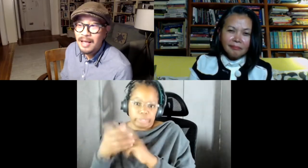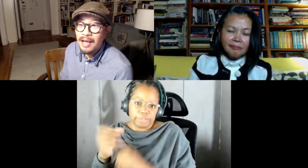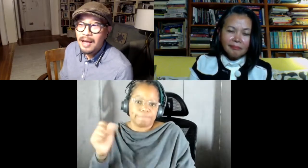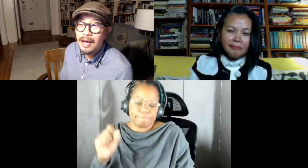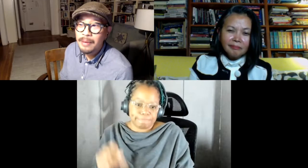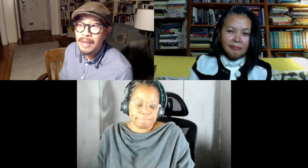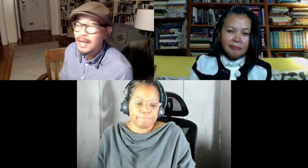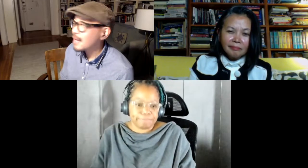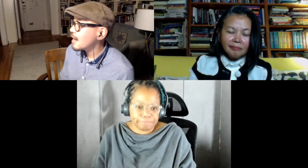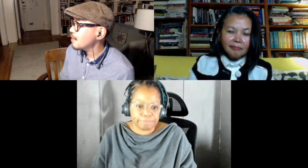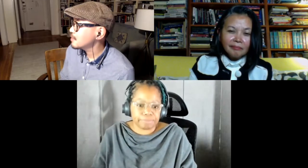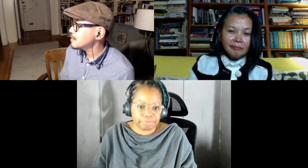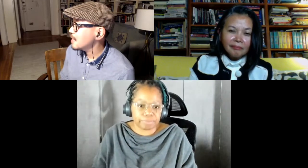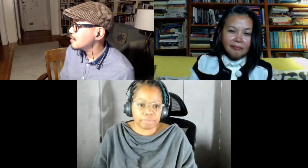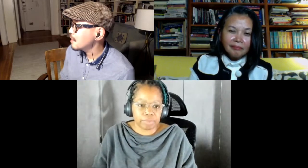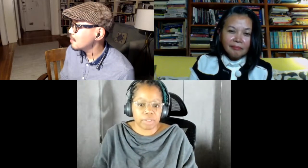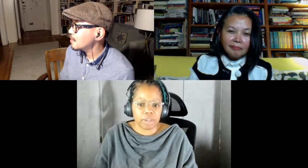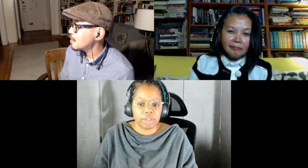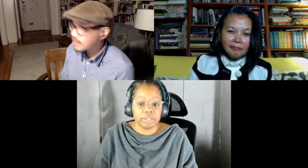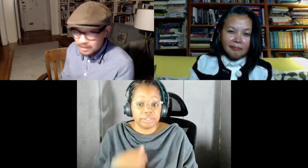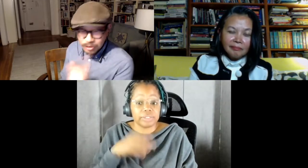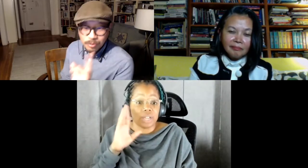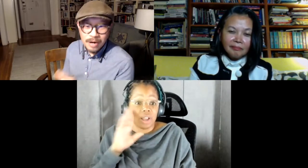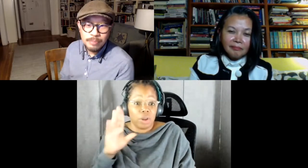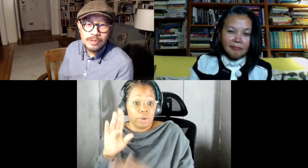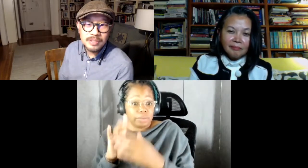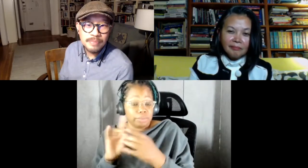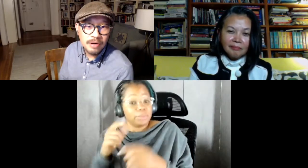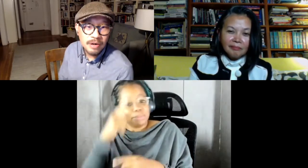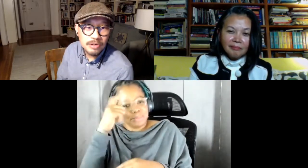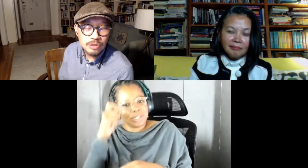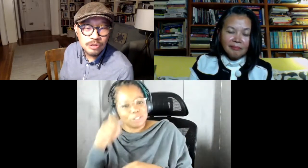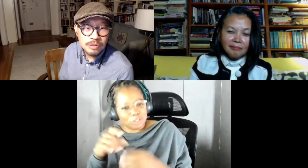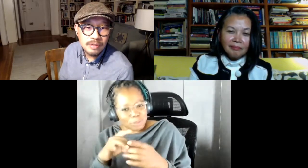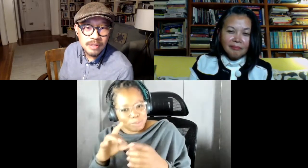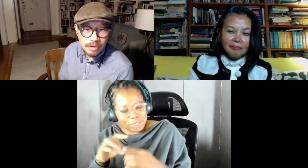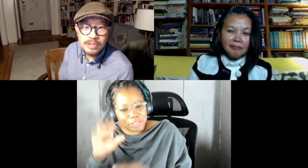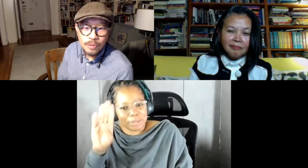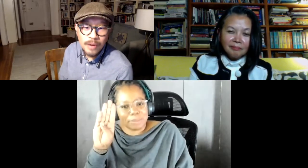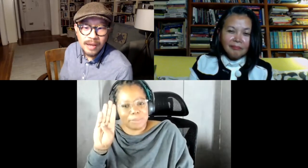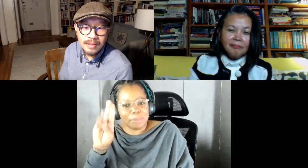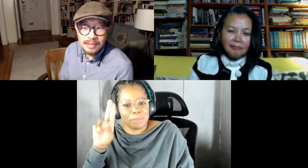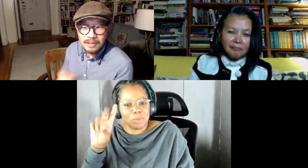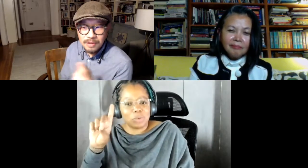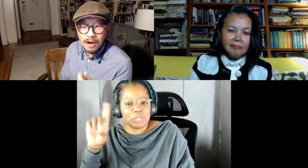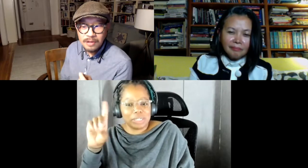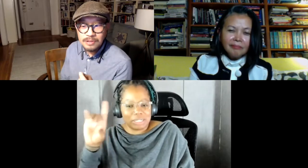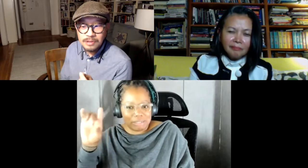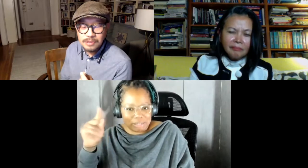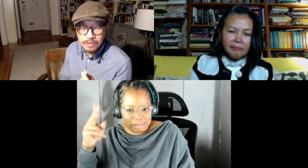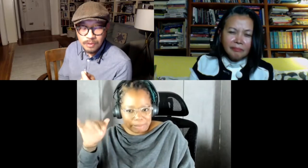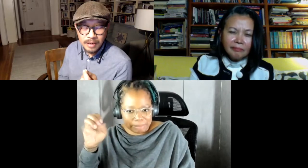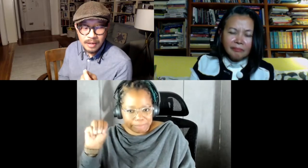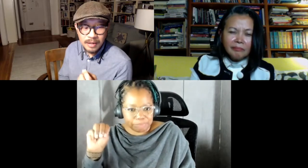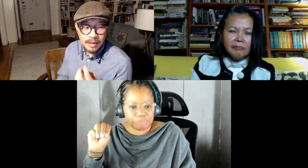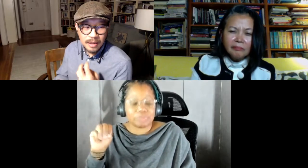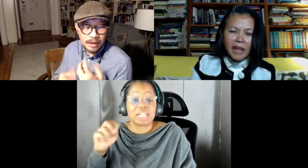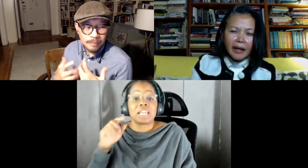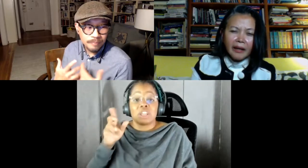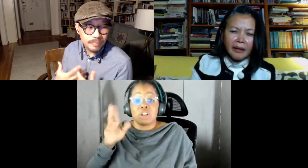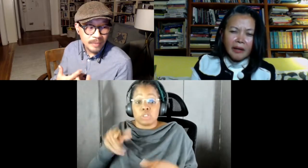big. And I will say that since you brought up Buddhism, there is a way that the dog's